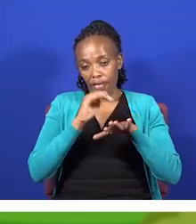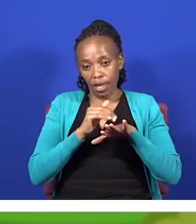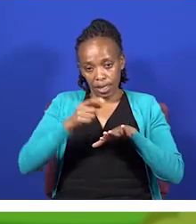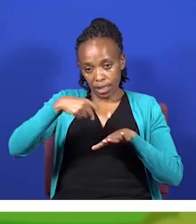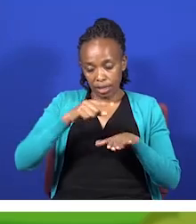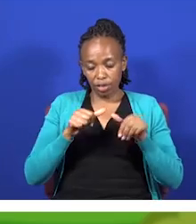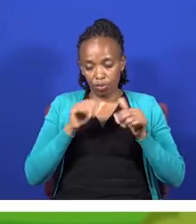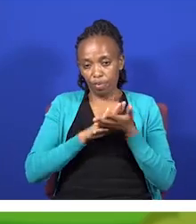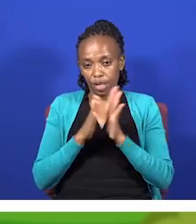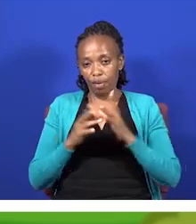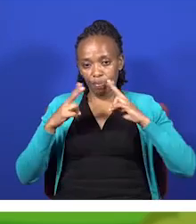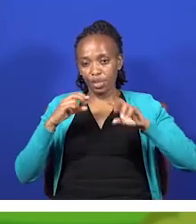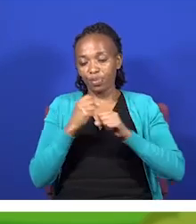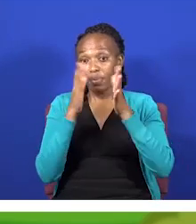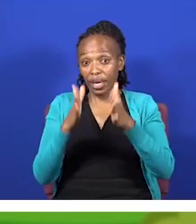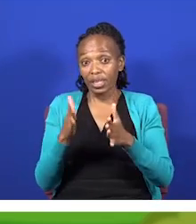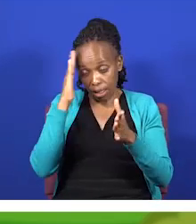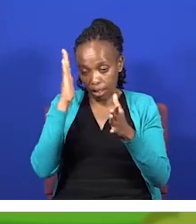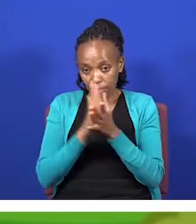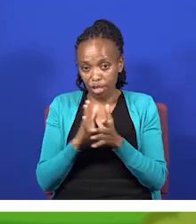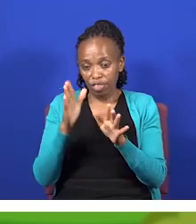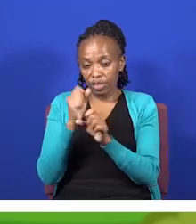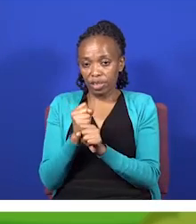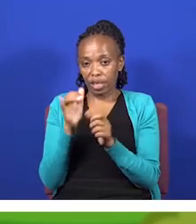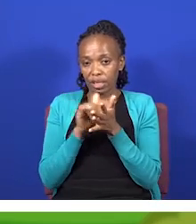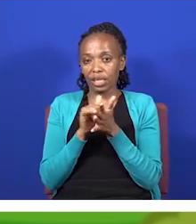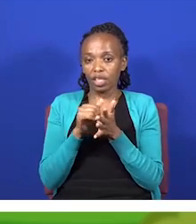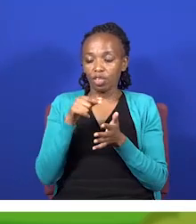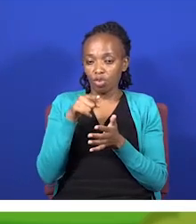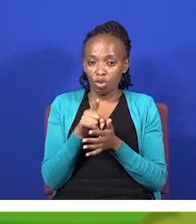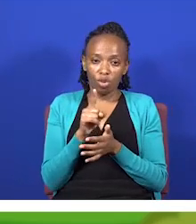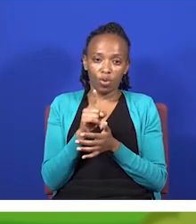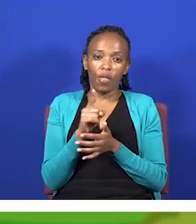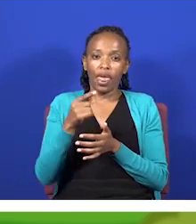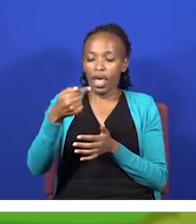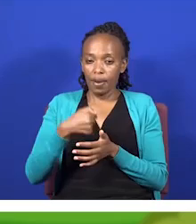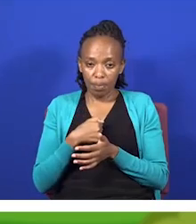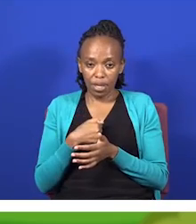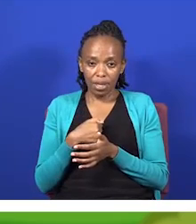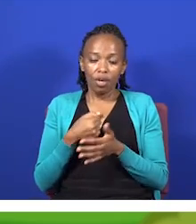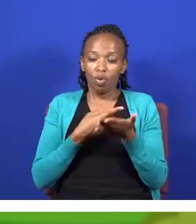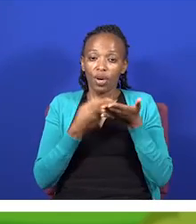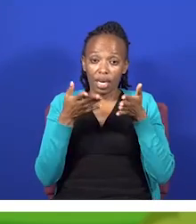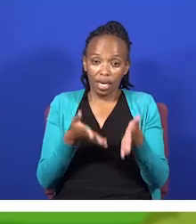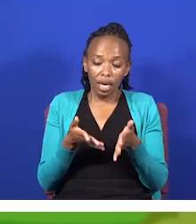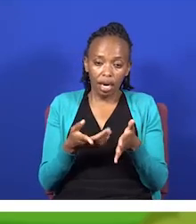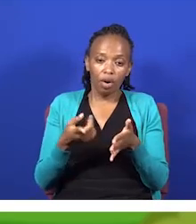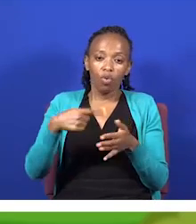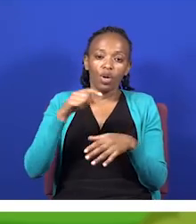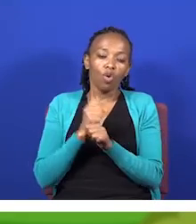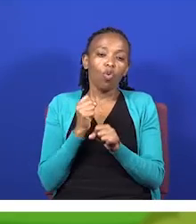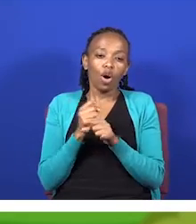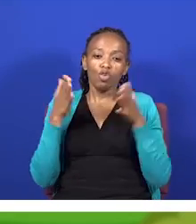be peacemakers. And I believe and trust that you and me this week, we shall work